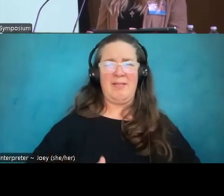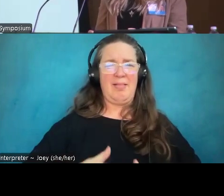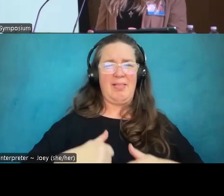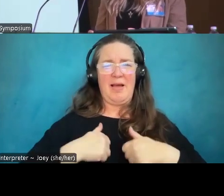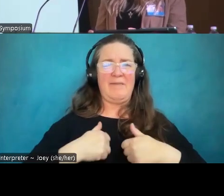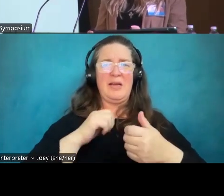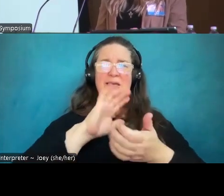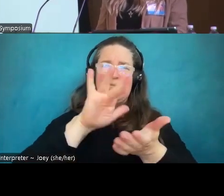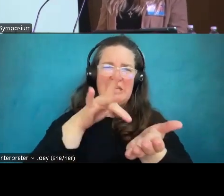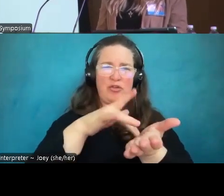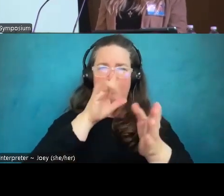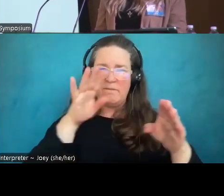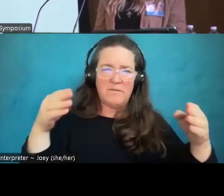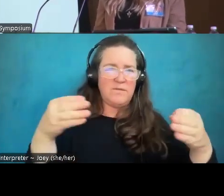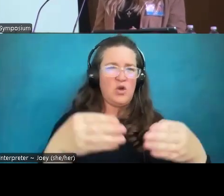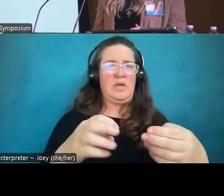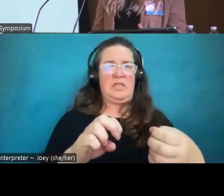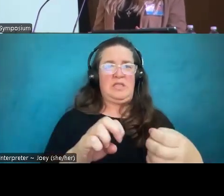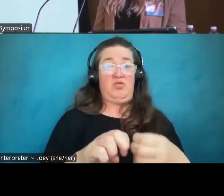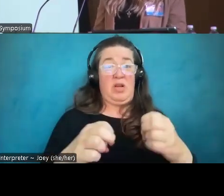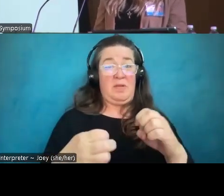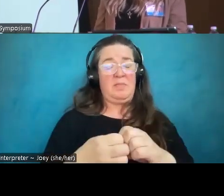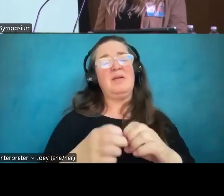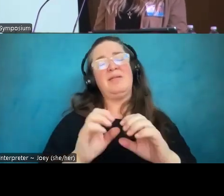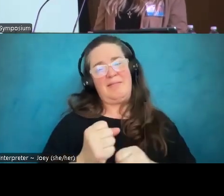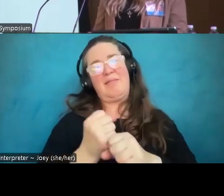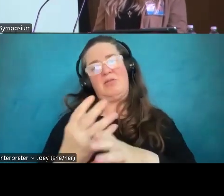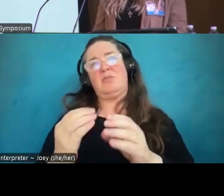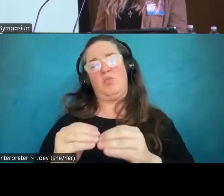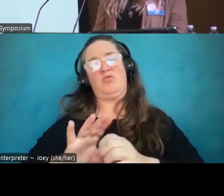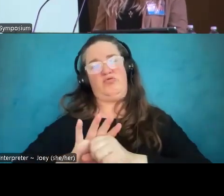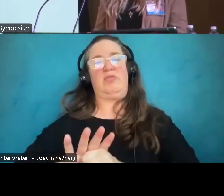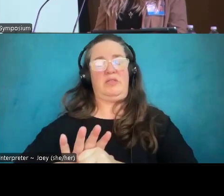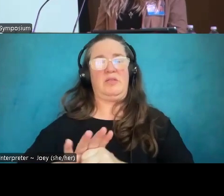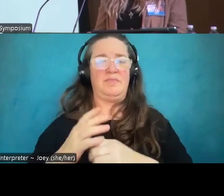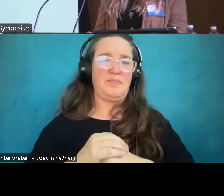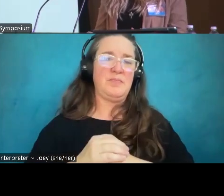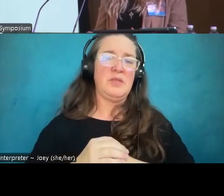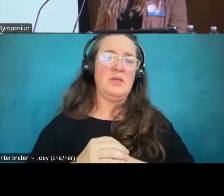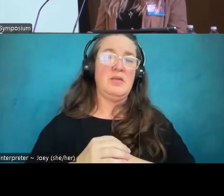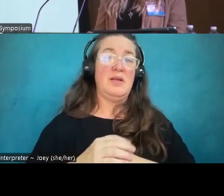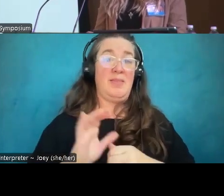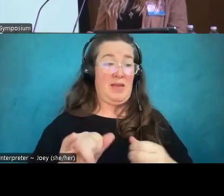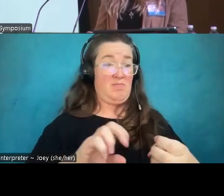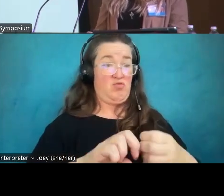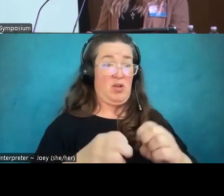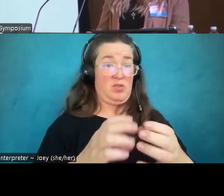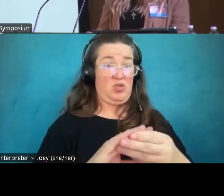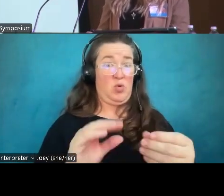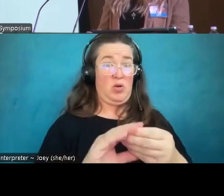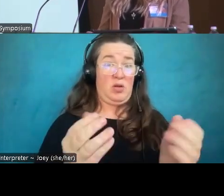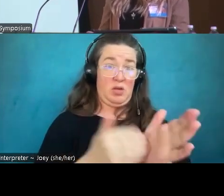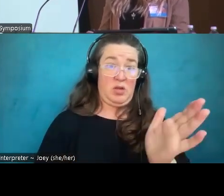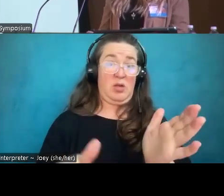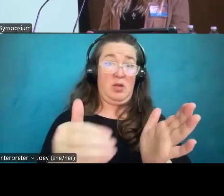Because problem stories, they sit alongside exceptions to values, to hopes,